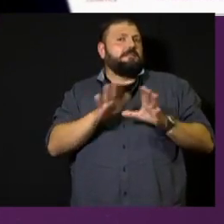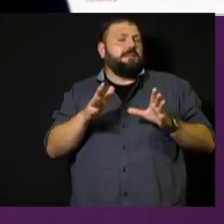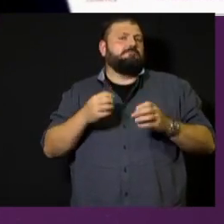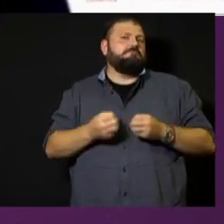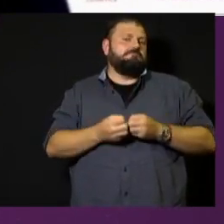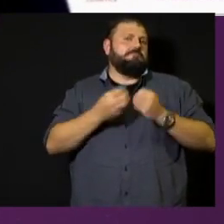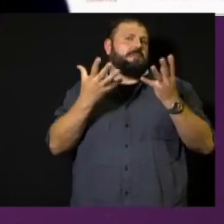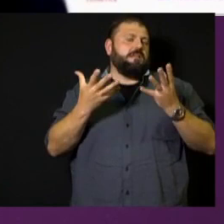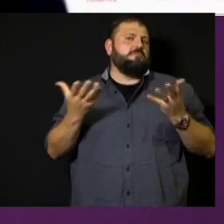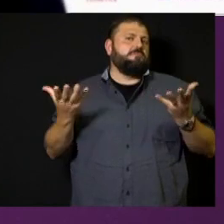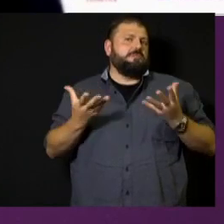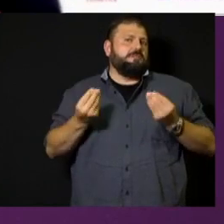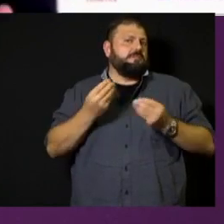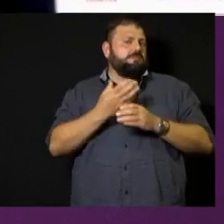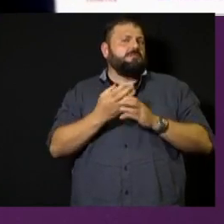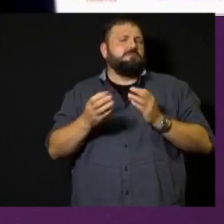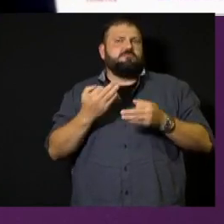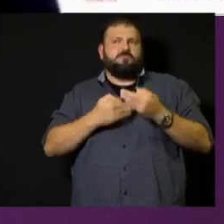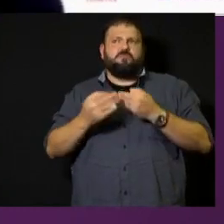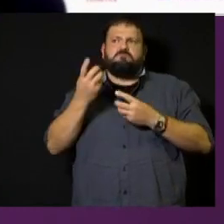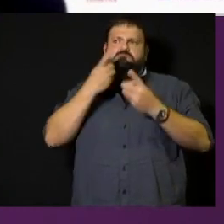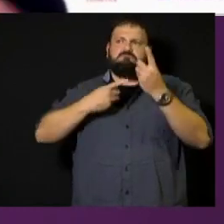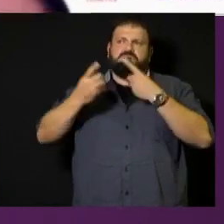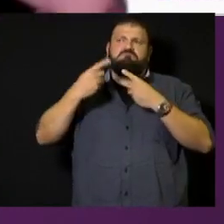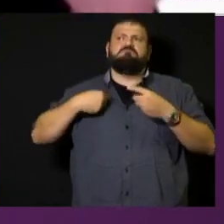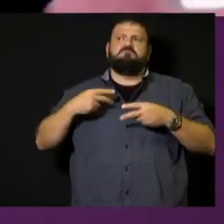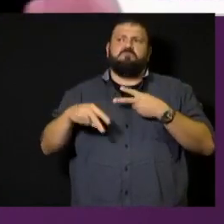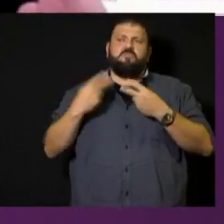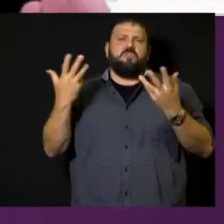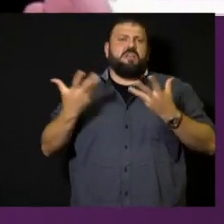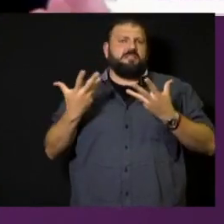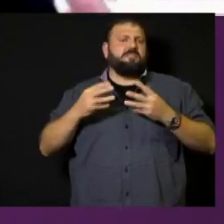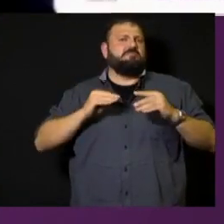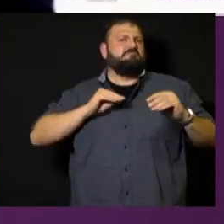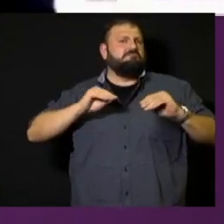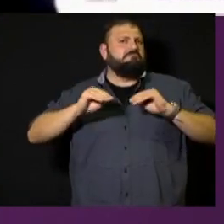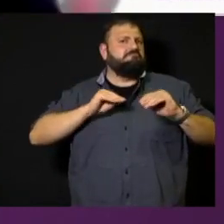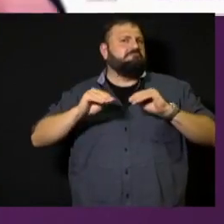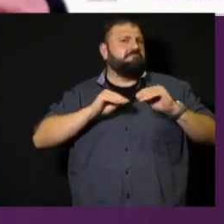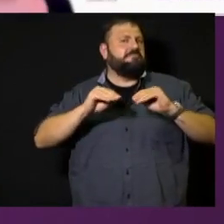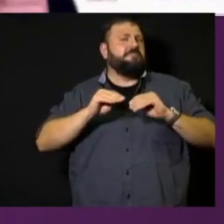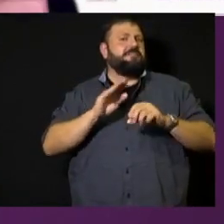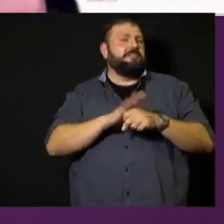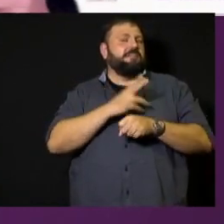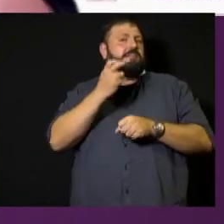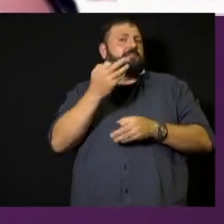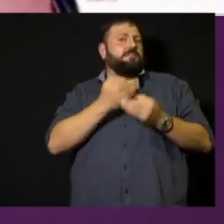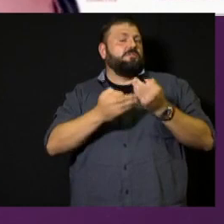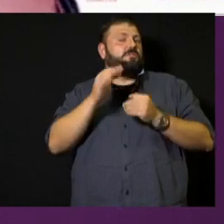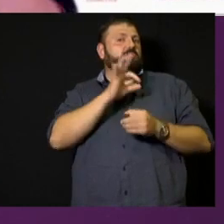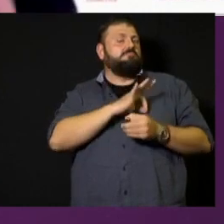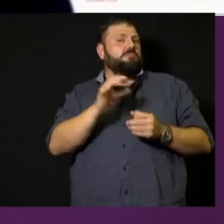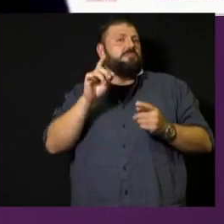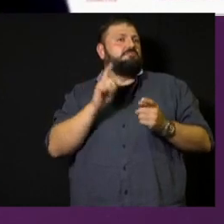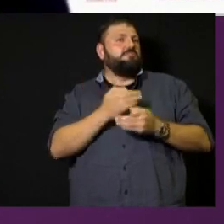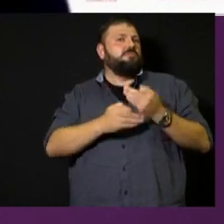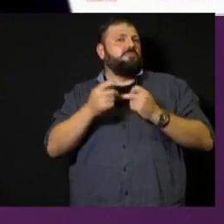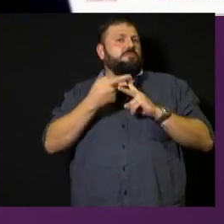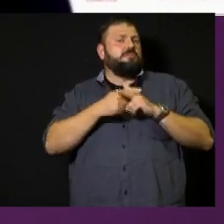effect. Obviously, I listened when being young, you